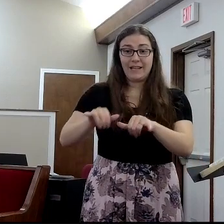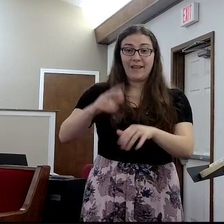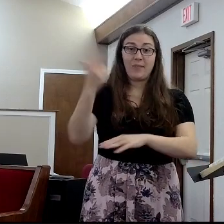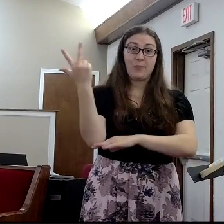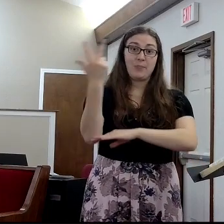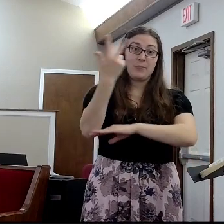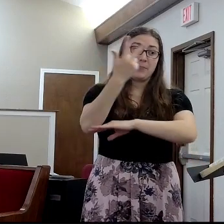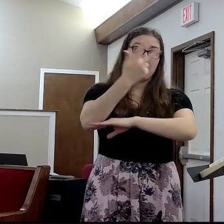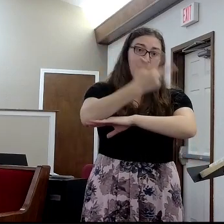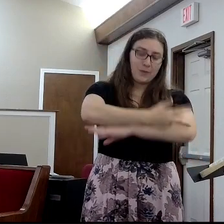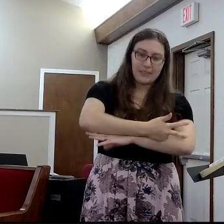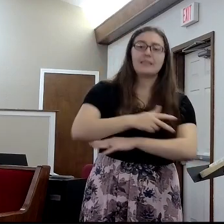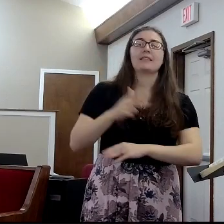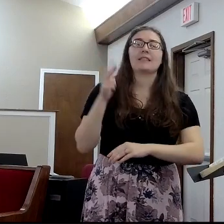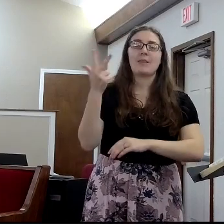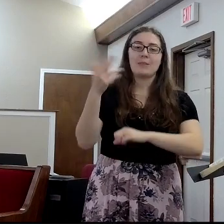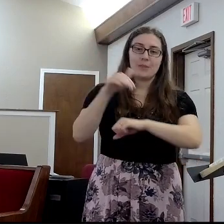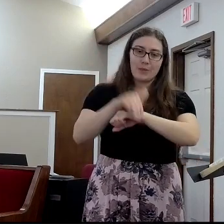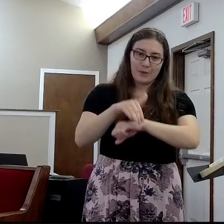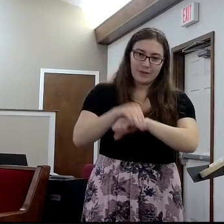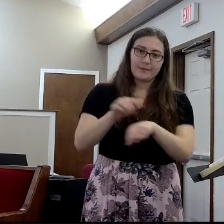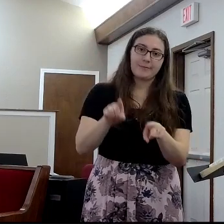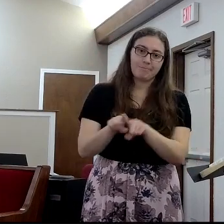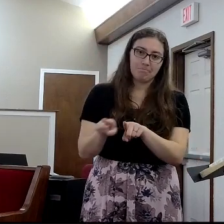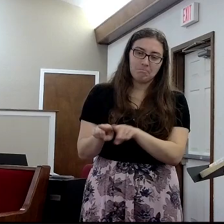fish 3 days and three nights.